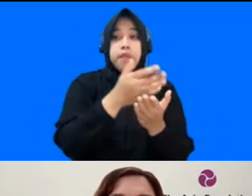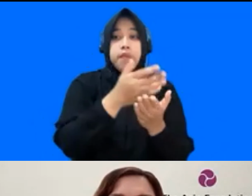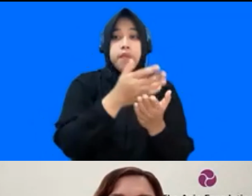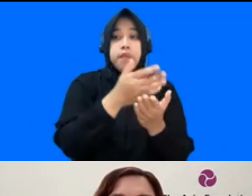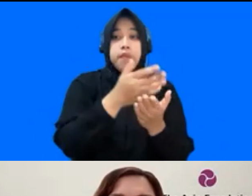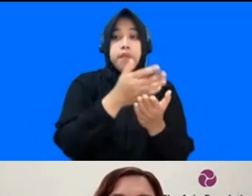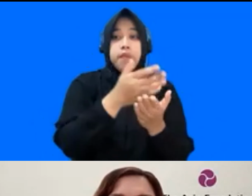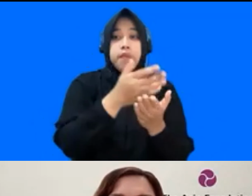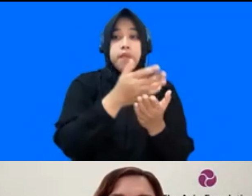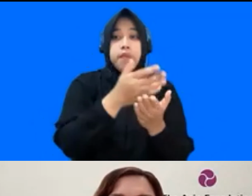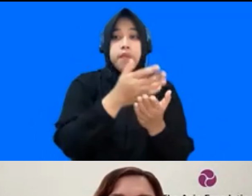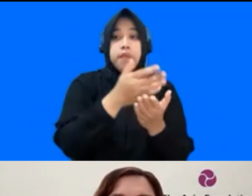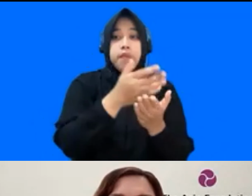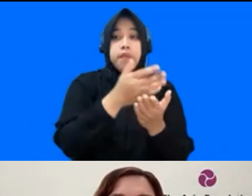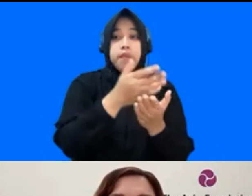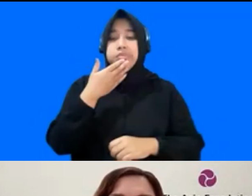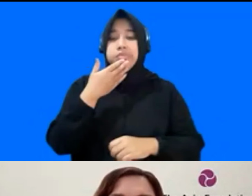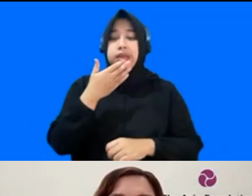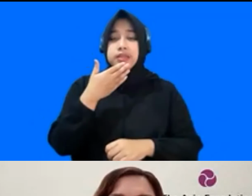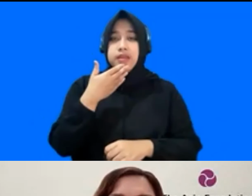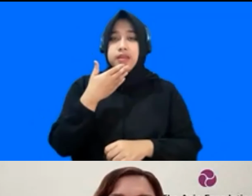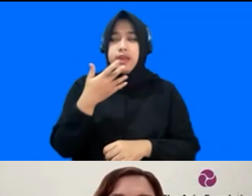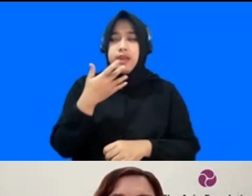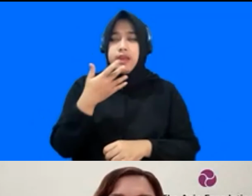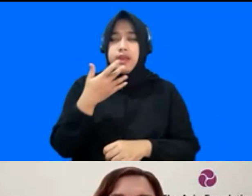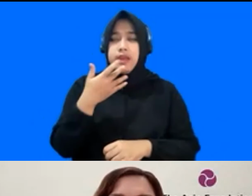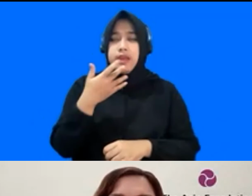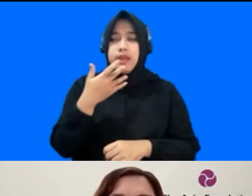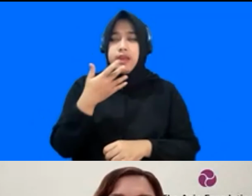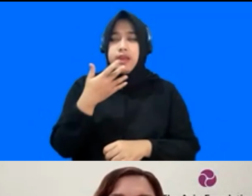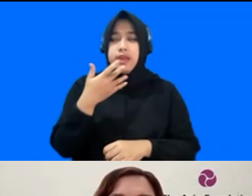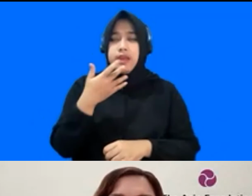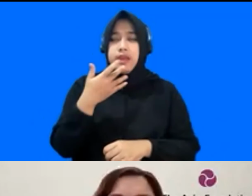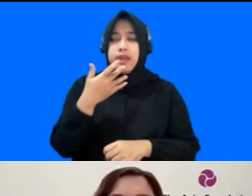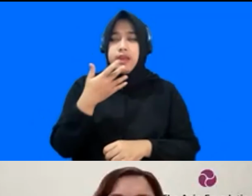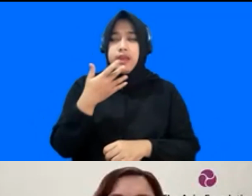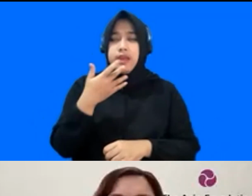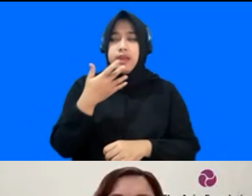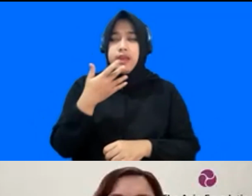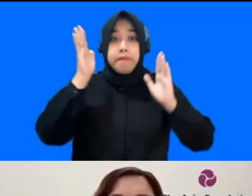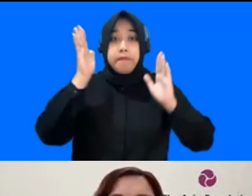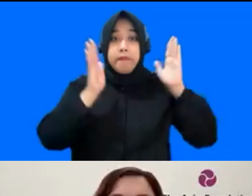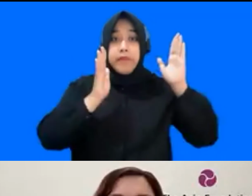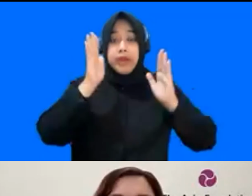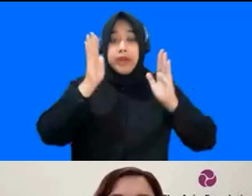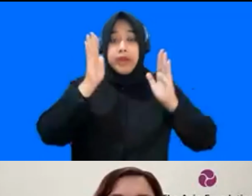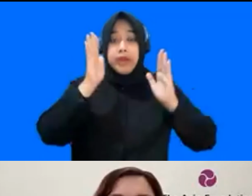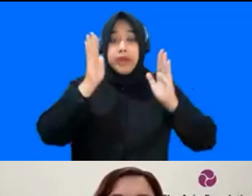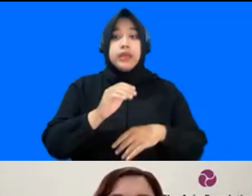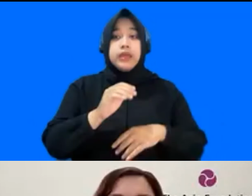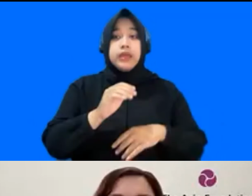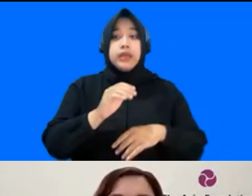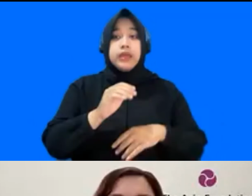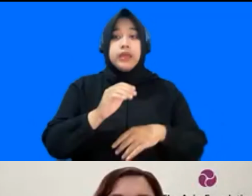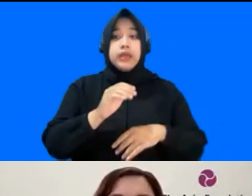there's some, I find here, both in Malaysia and in China where I worked, there's some reluctancy